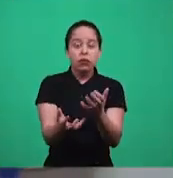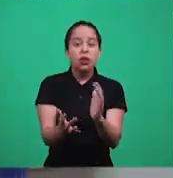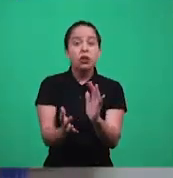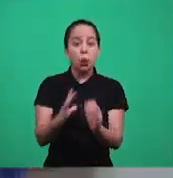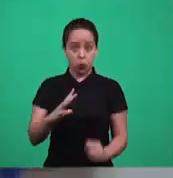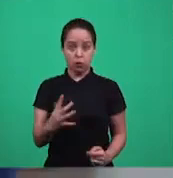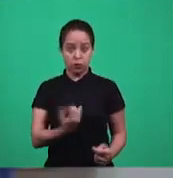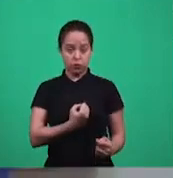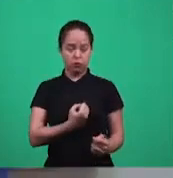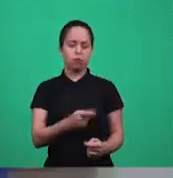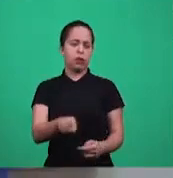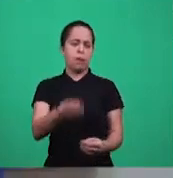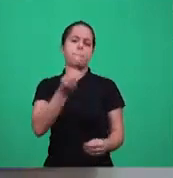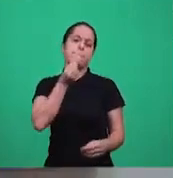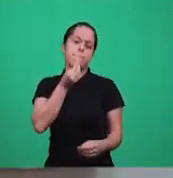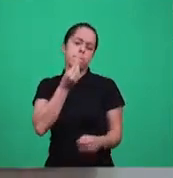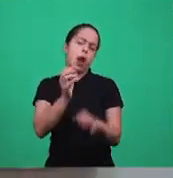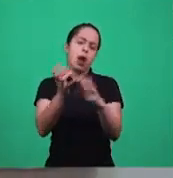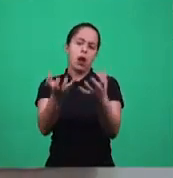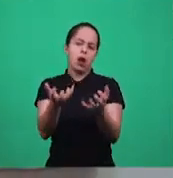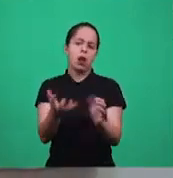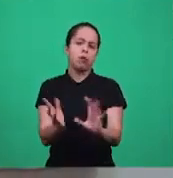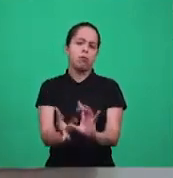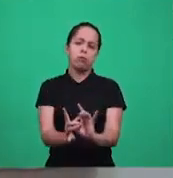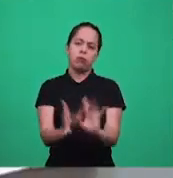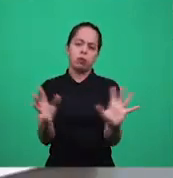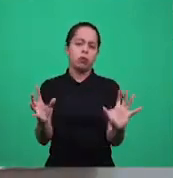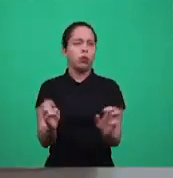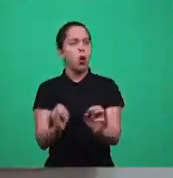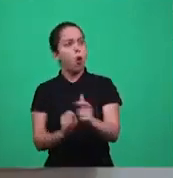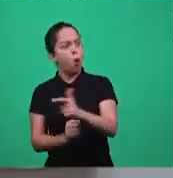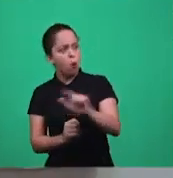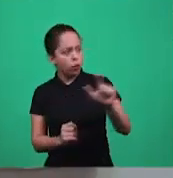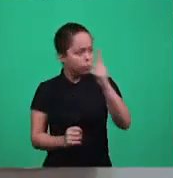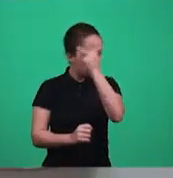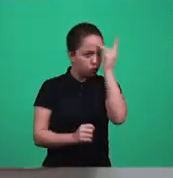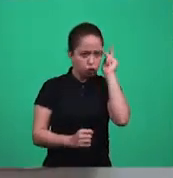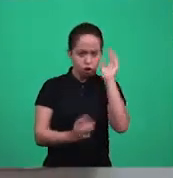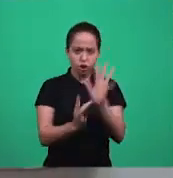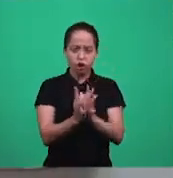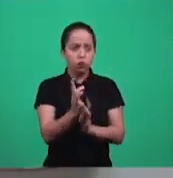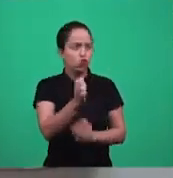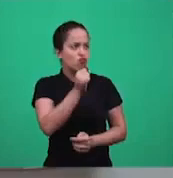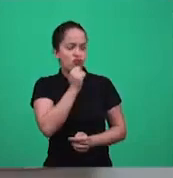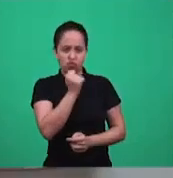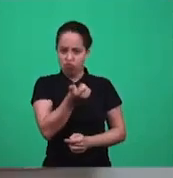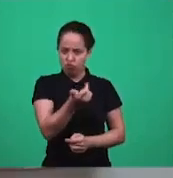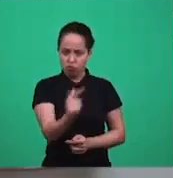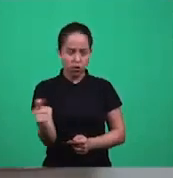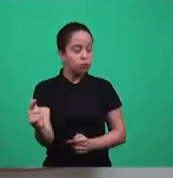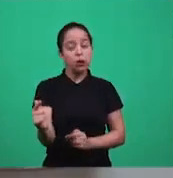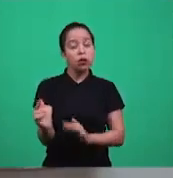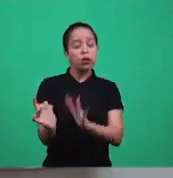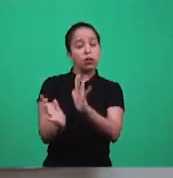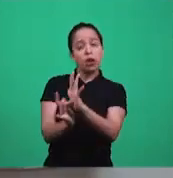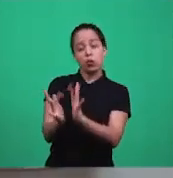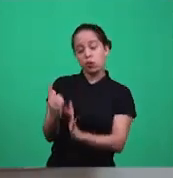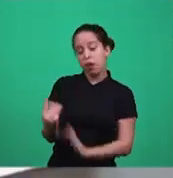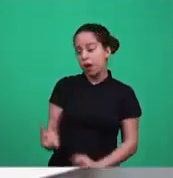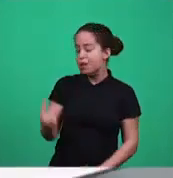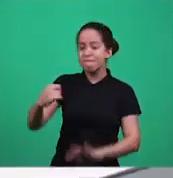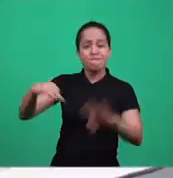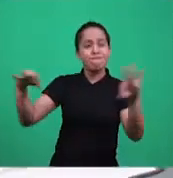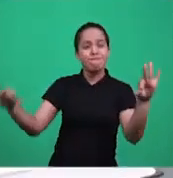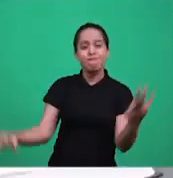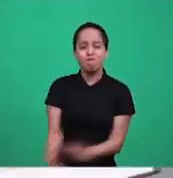might have one. When you have others, it's because you don't have Jesus. Because if you